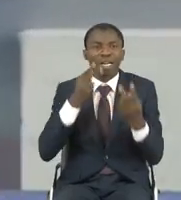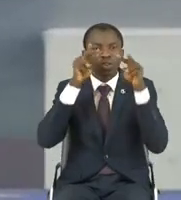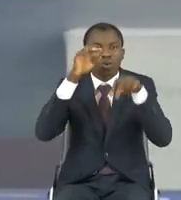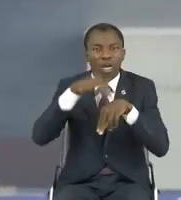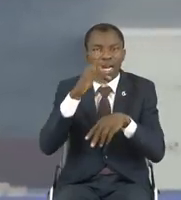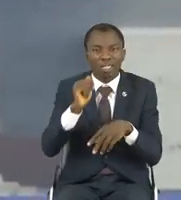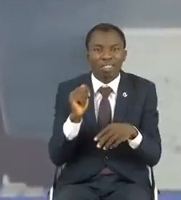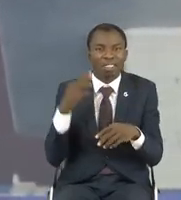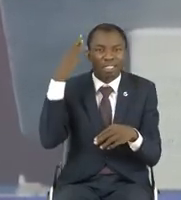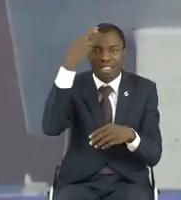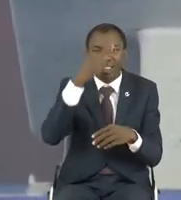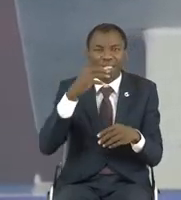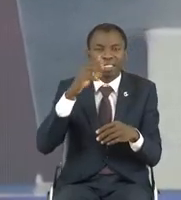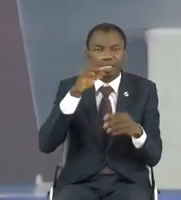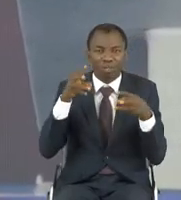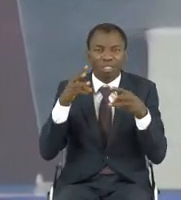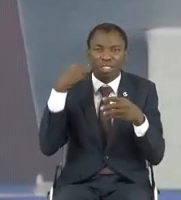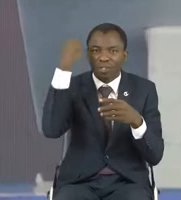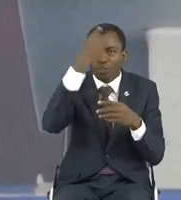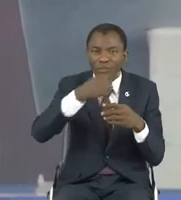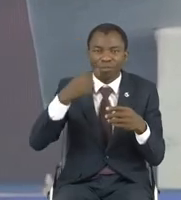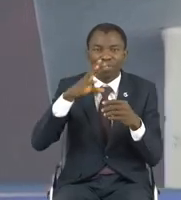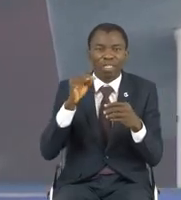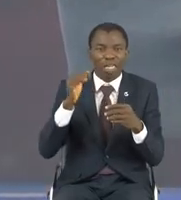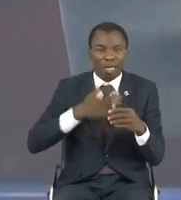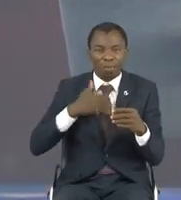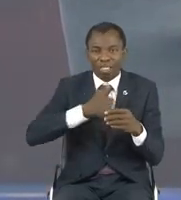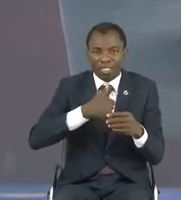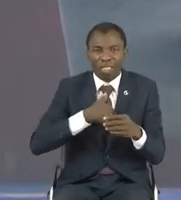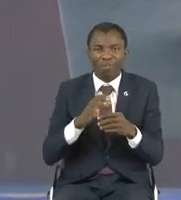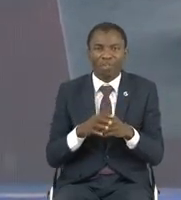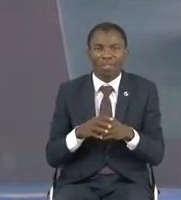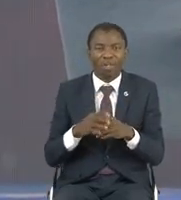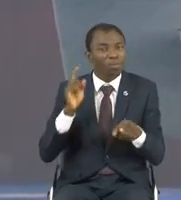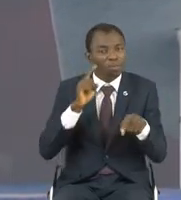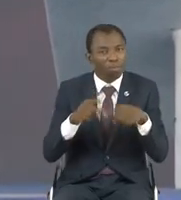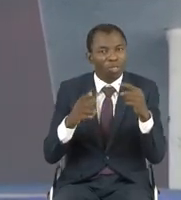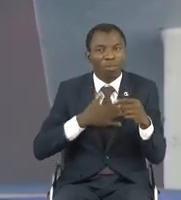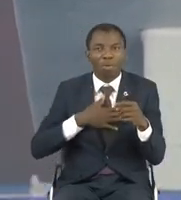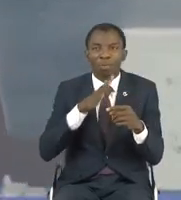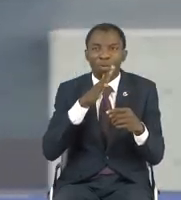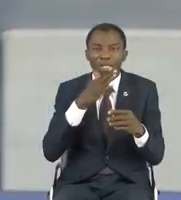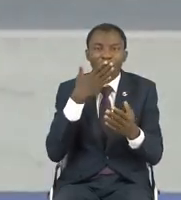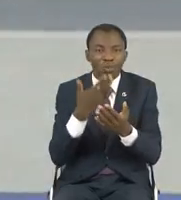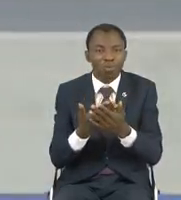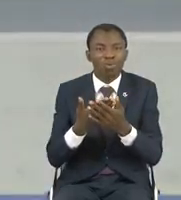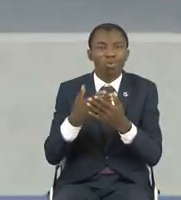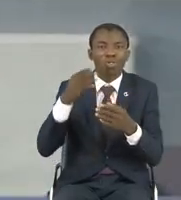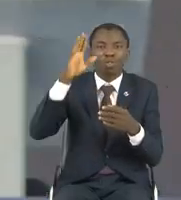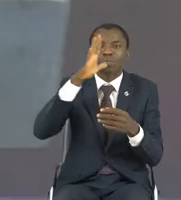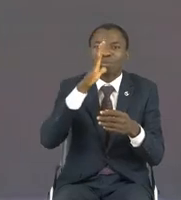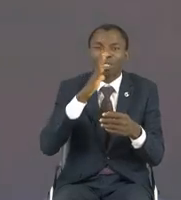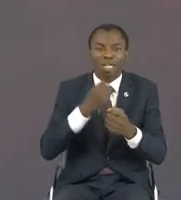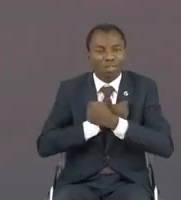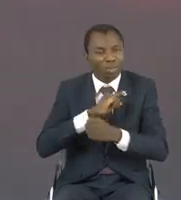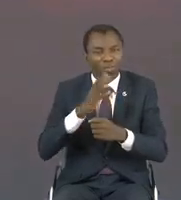resemblance between her and myself. But my mother, good mother, gracious mother, loving mother,